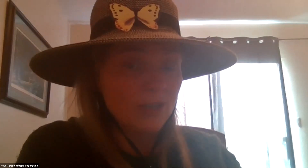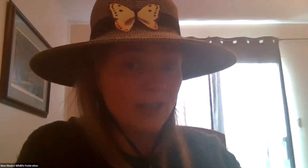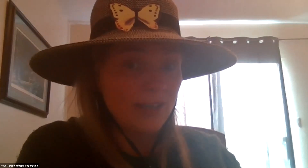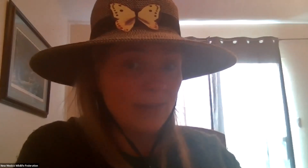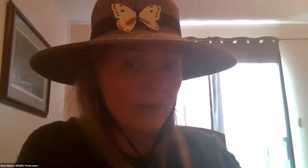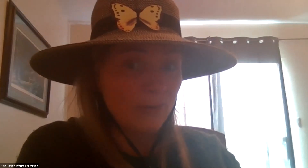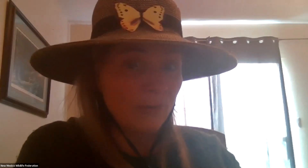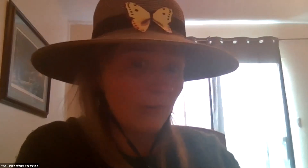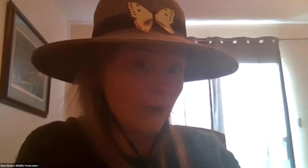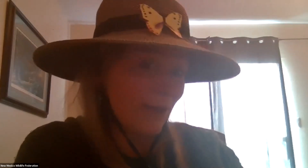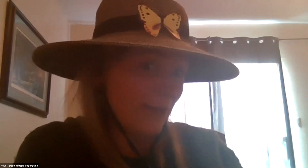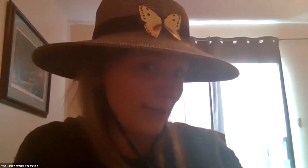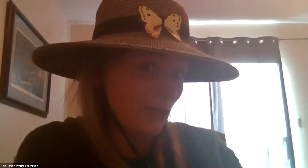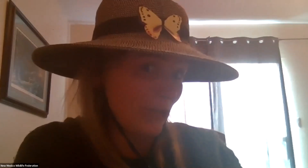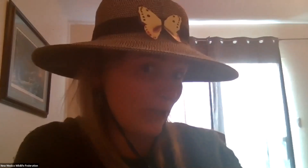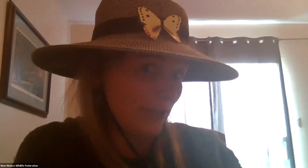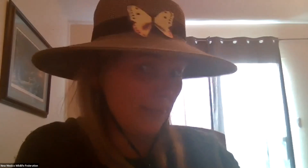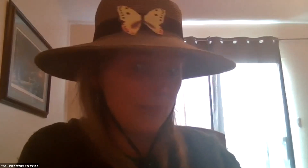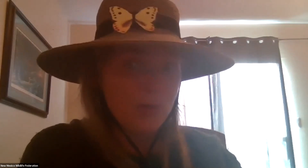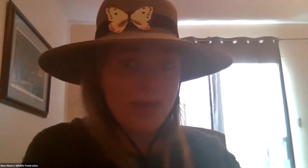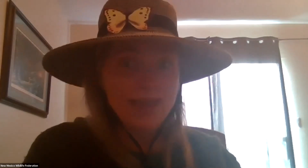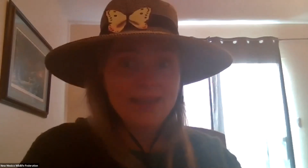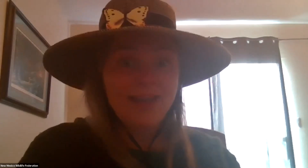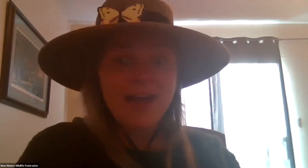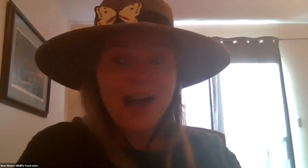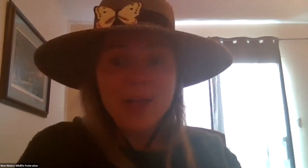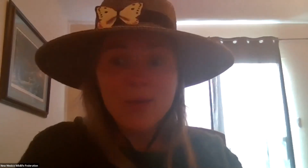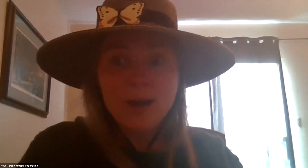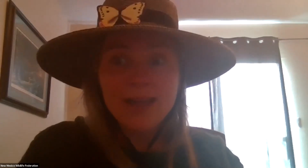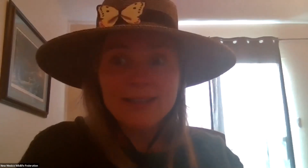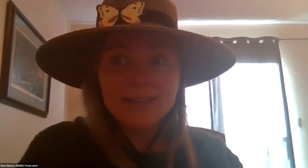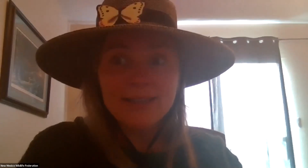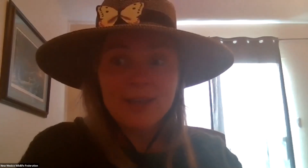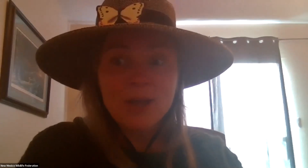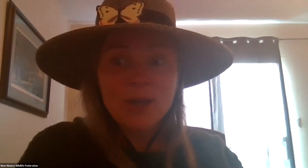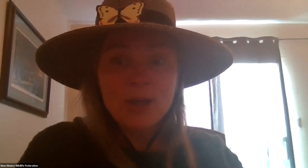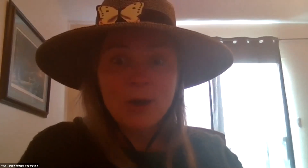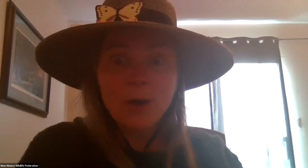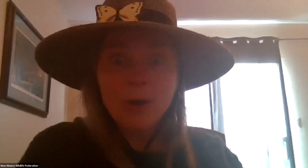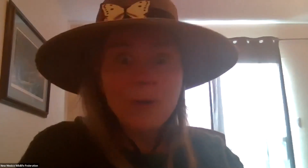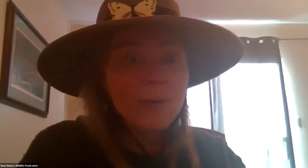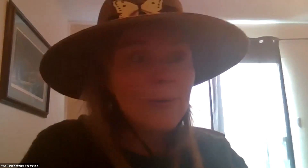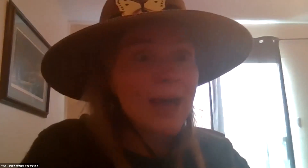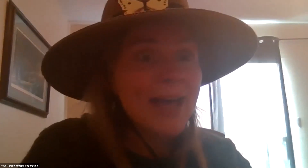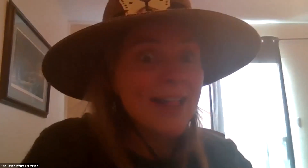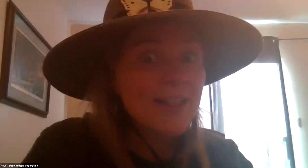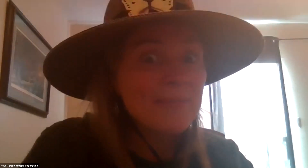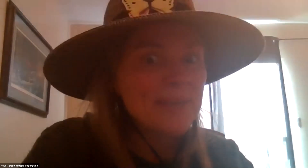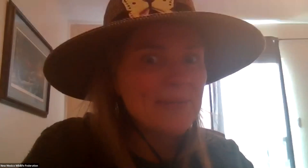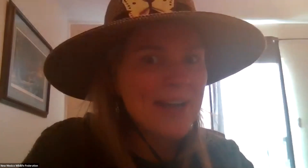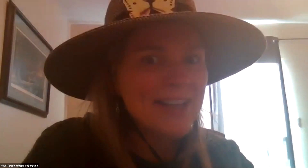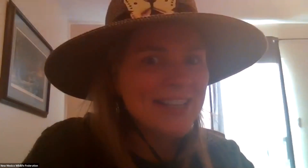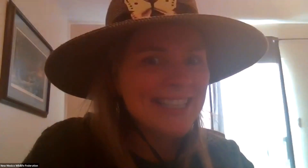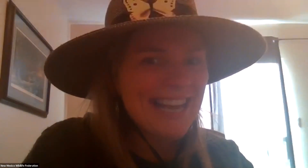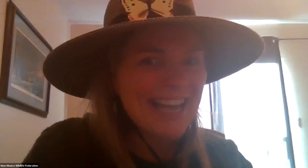watch and if you have any suggestions, okay? Otherwise, go well,